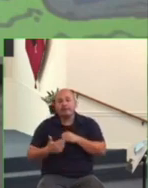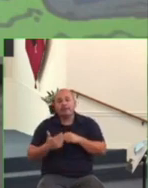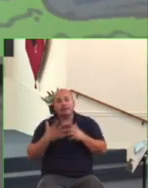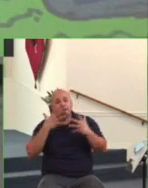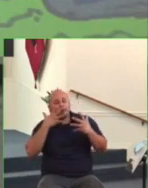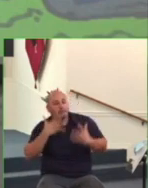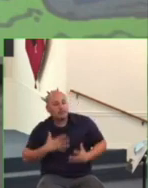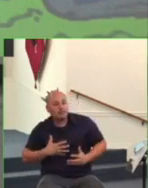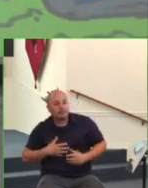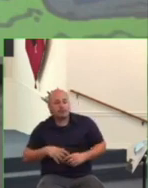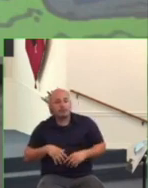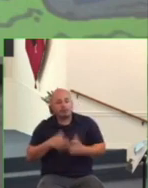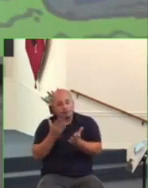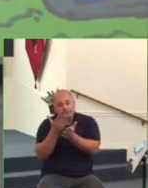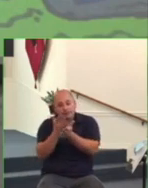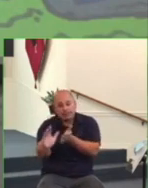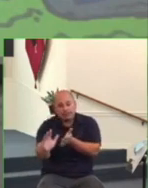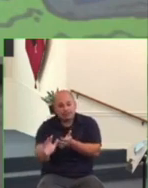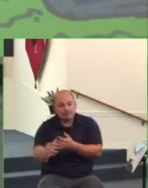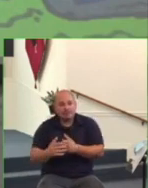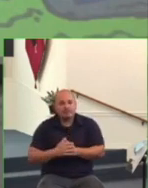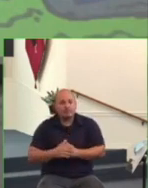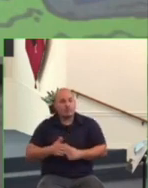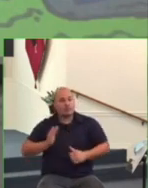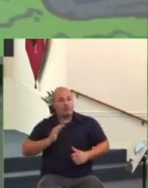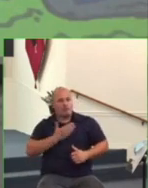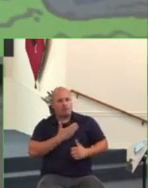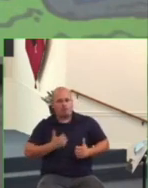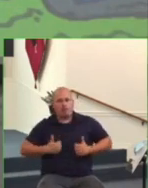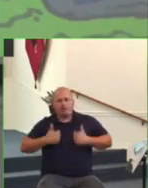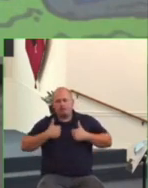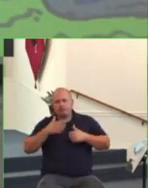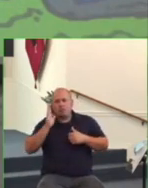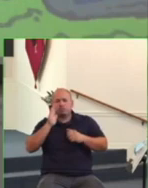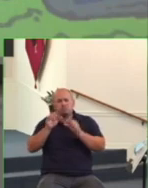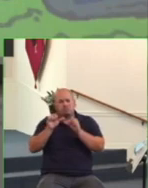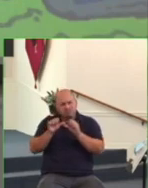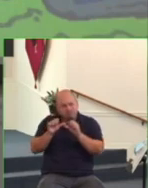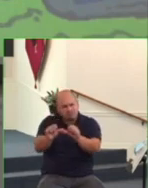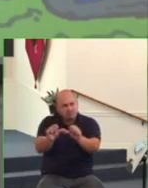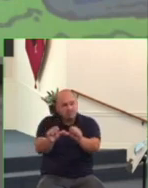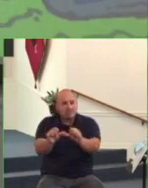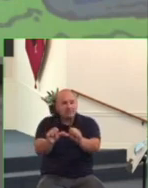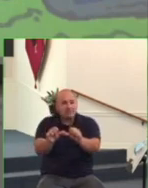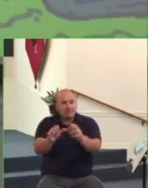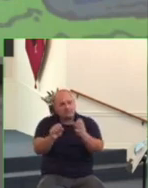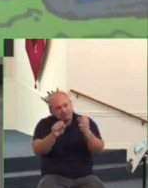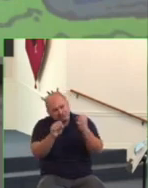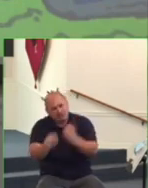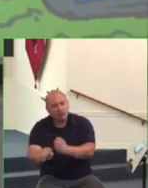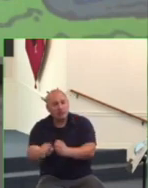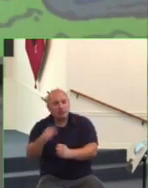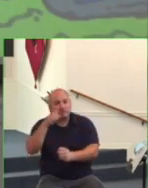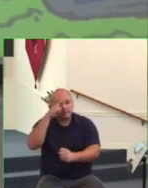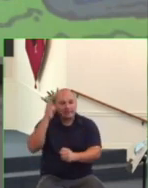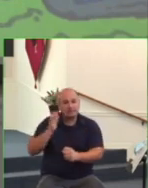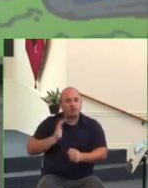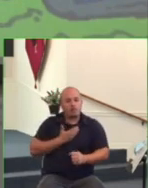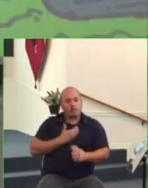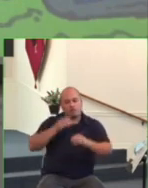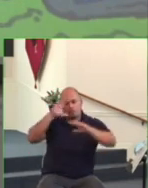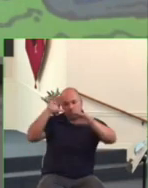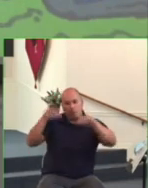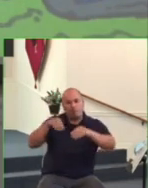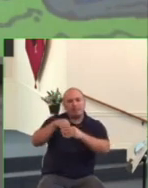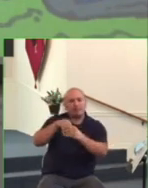stand firm because our hope is in God, and we could be content. Our relationships with other people